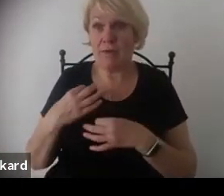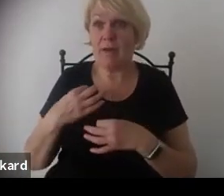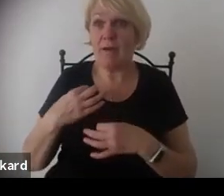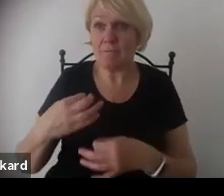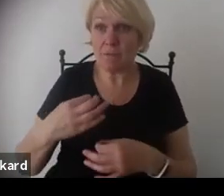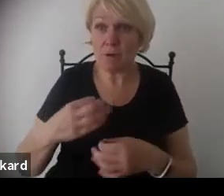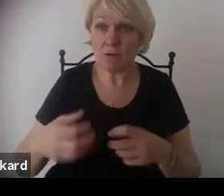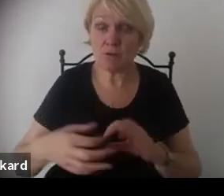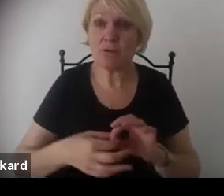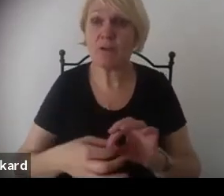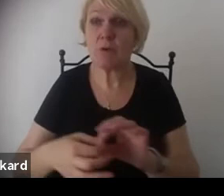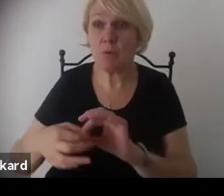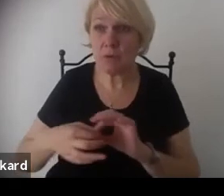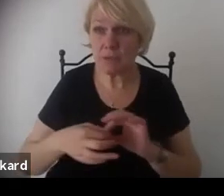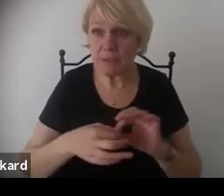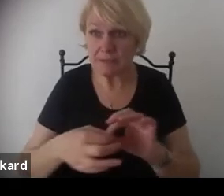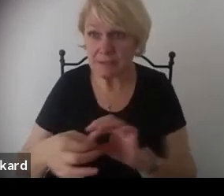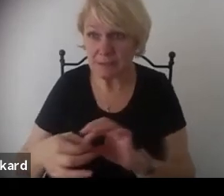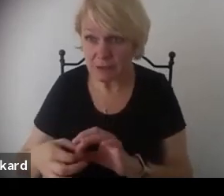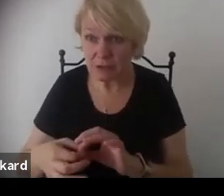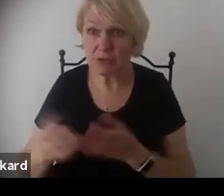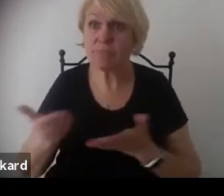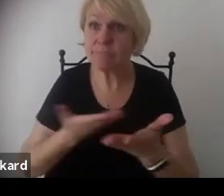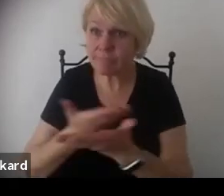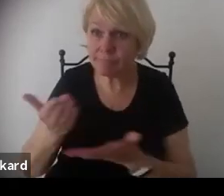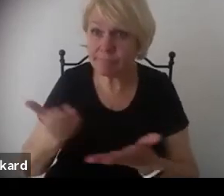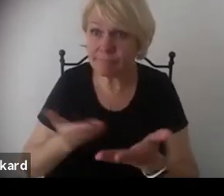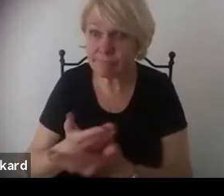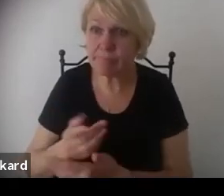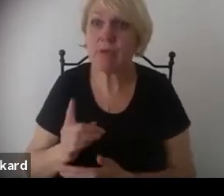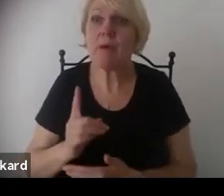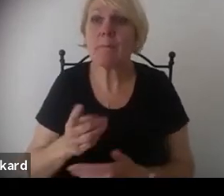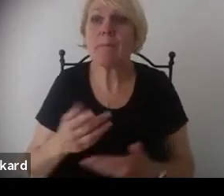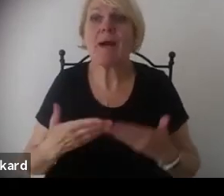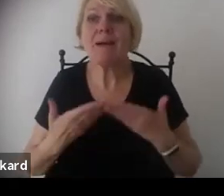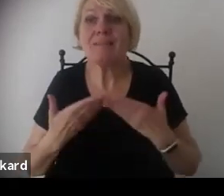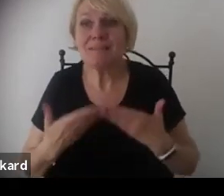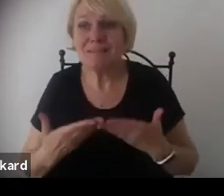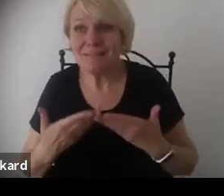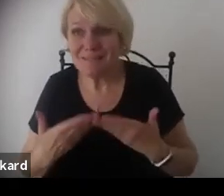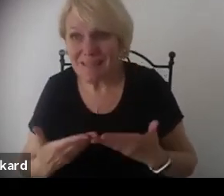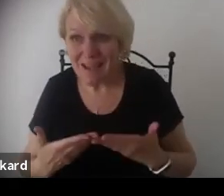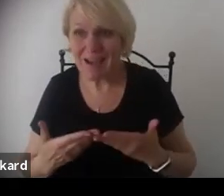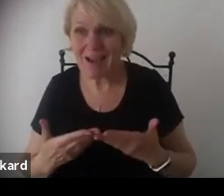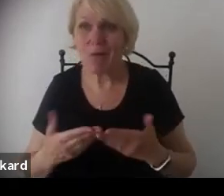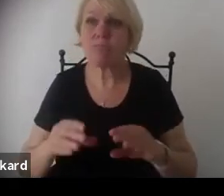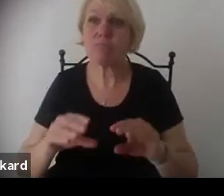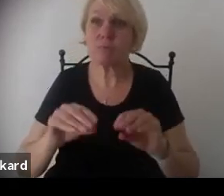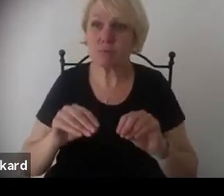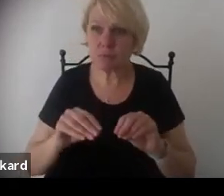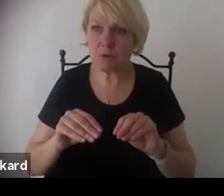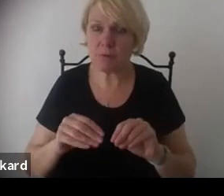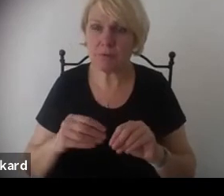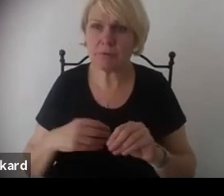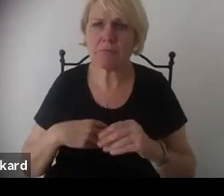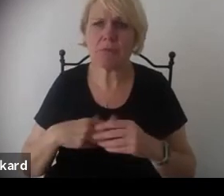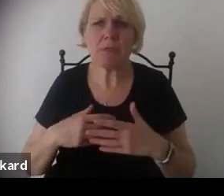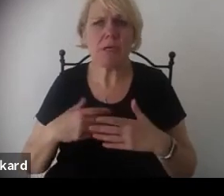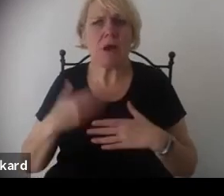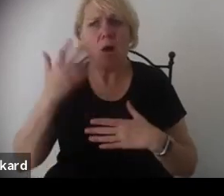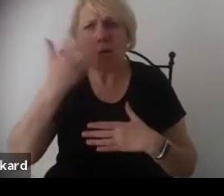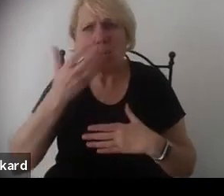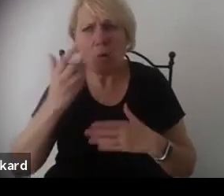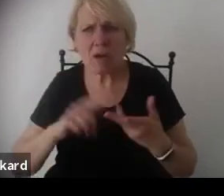to listen to fears and anxieties. I'm very concerned that someone will become ill due to the lack of support and access during the pandemic.